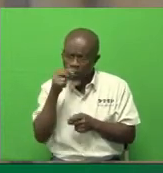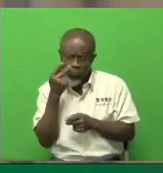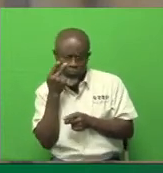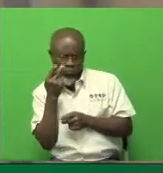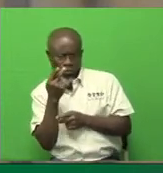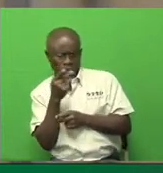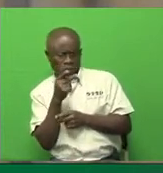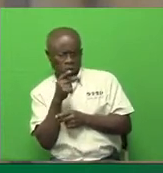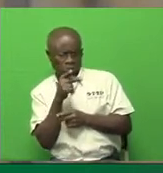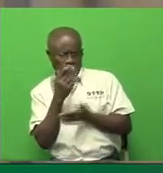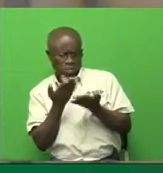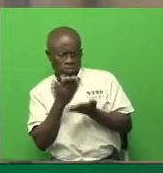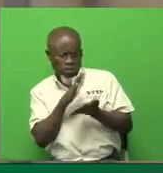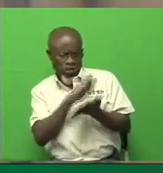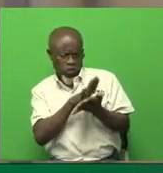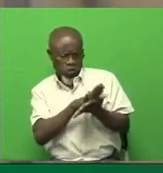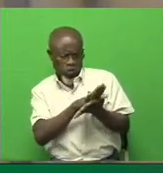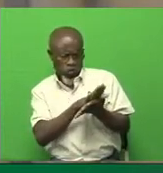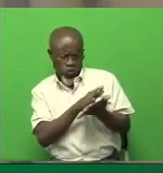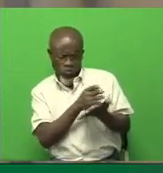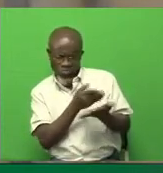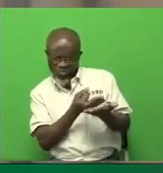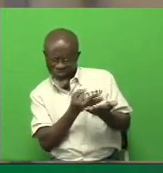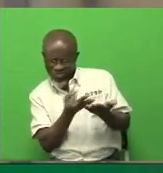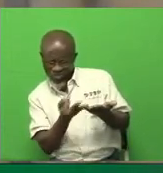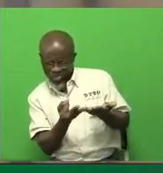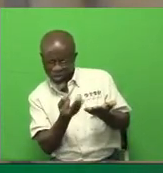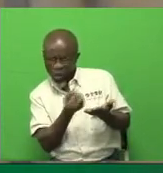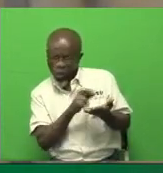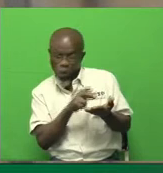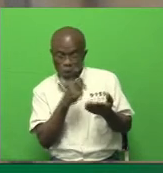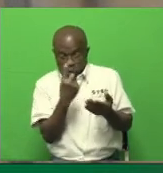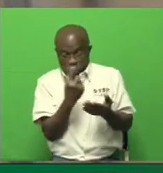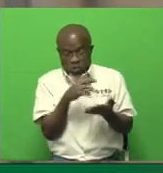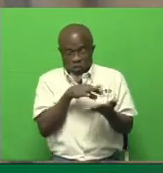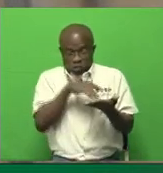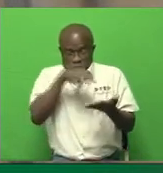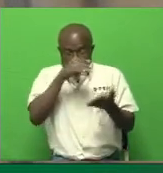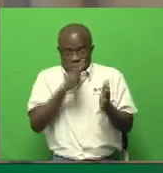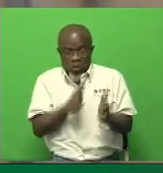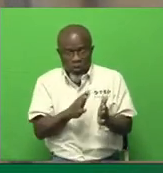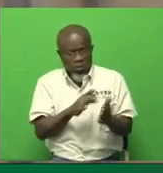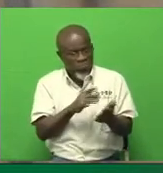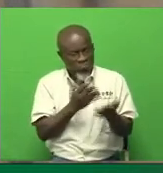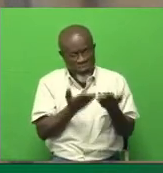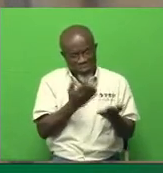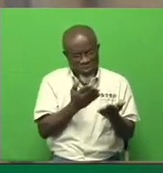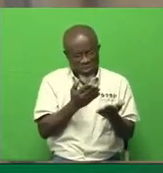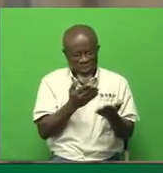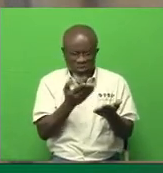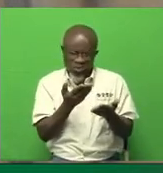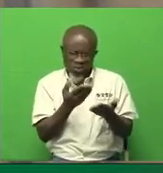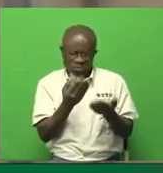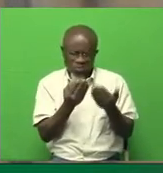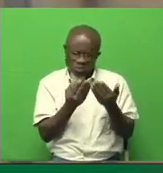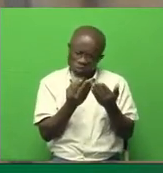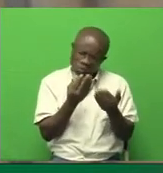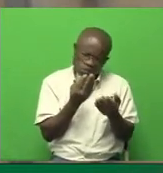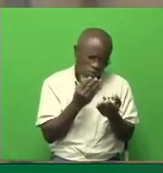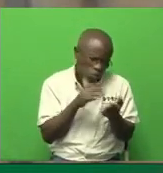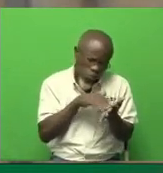or when a student performance is dipping and that can be used to design intervention strategies at the right time